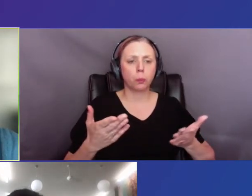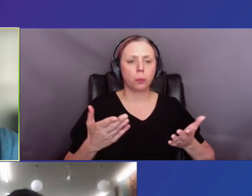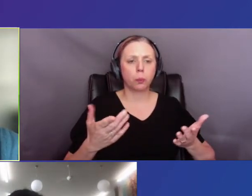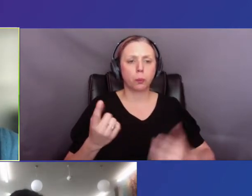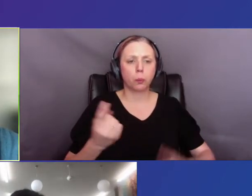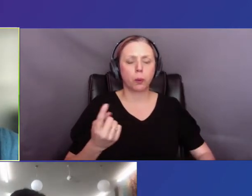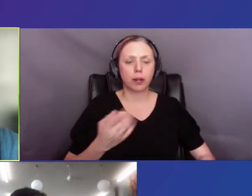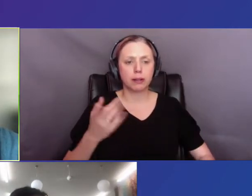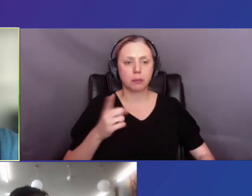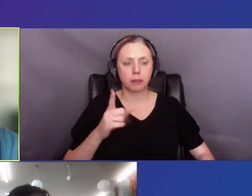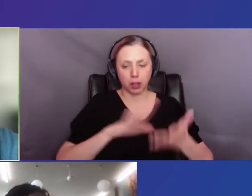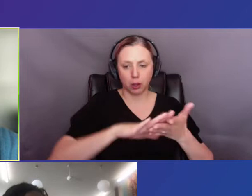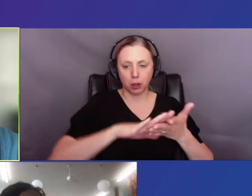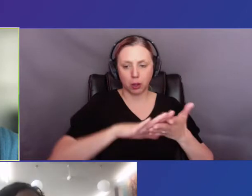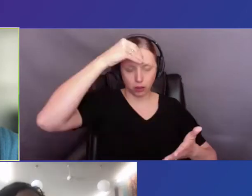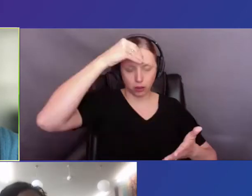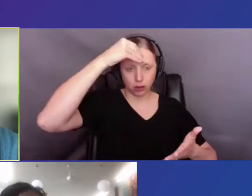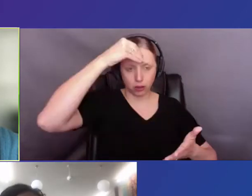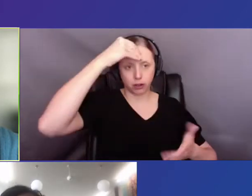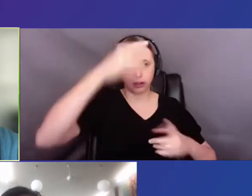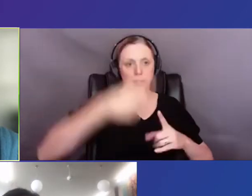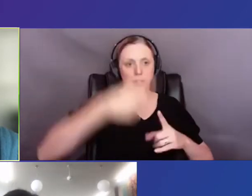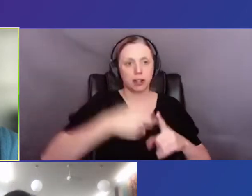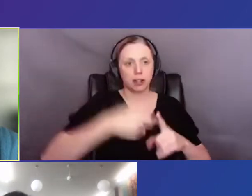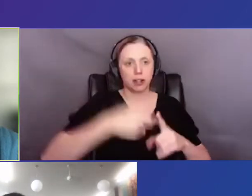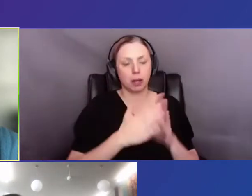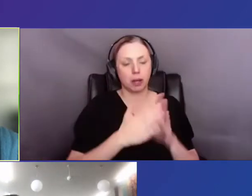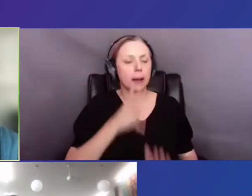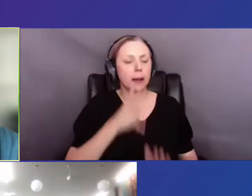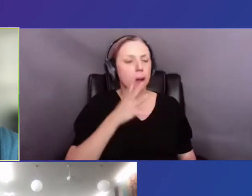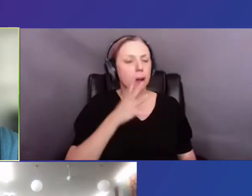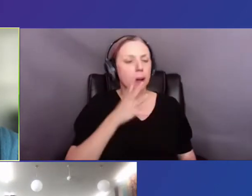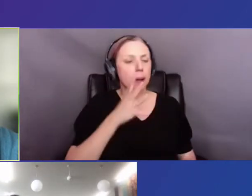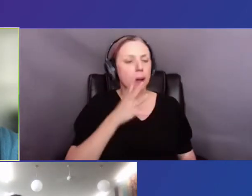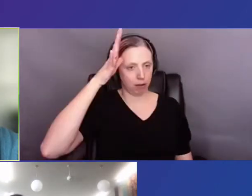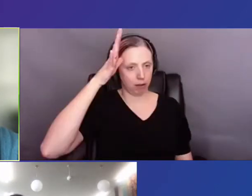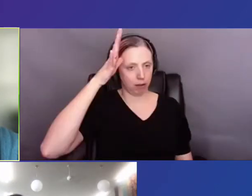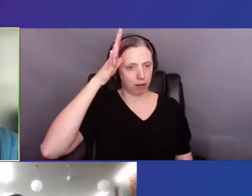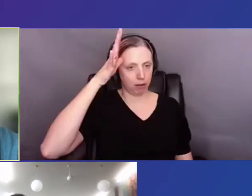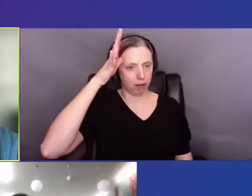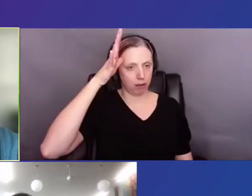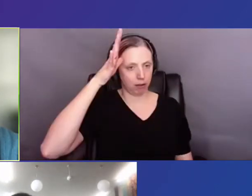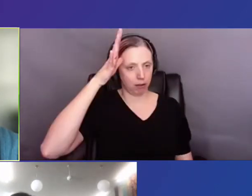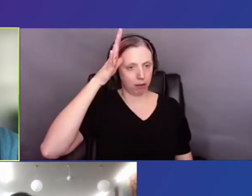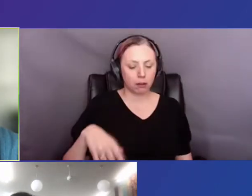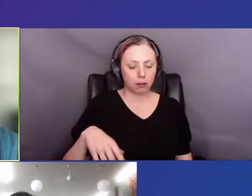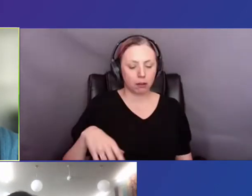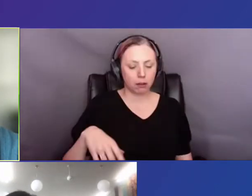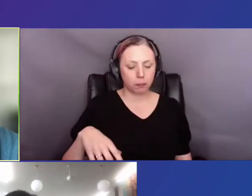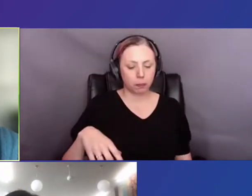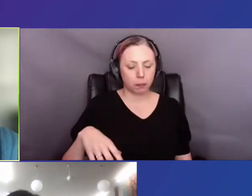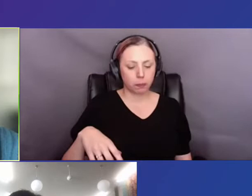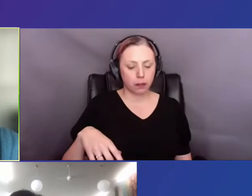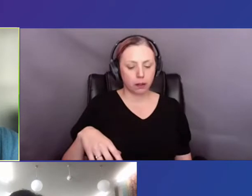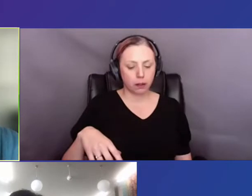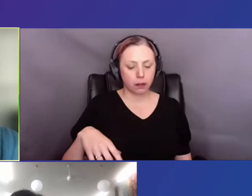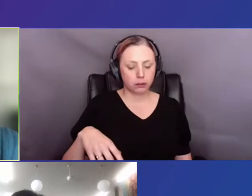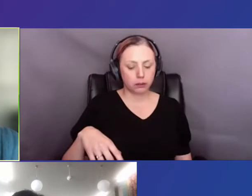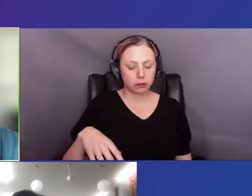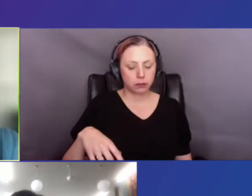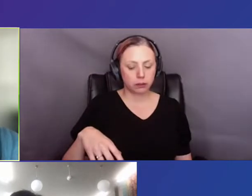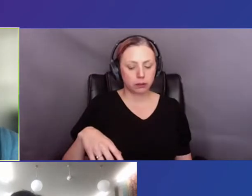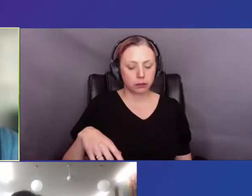learned through becoming a parent that feels like it has changed your